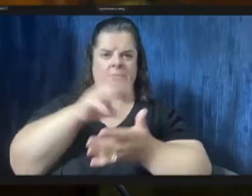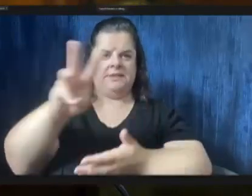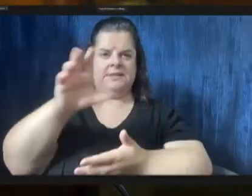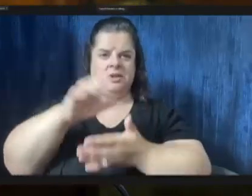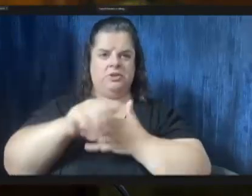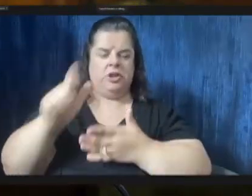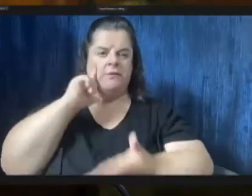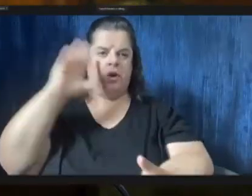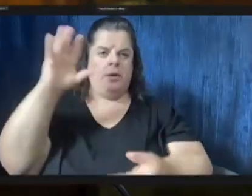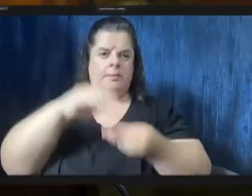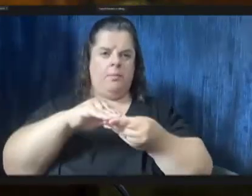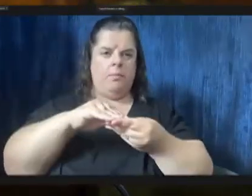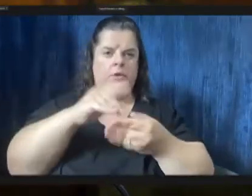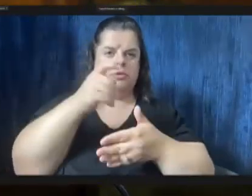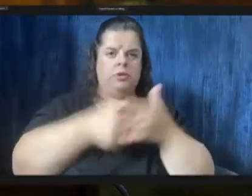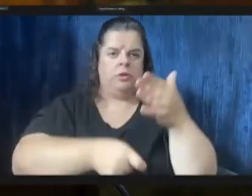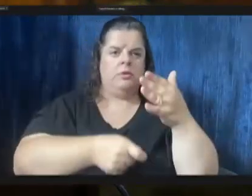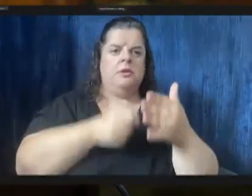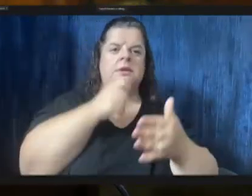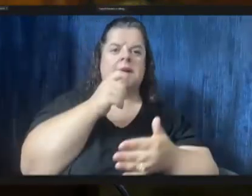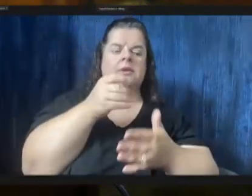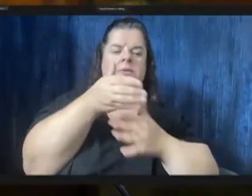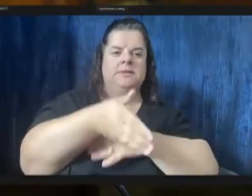amended total cost not to exceed